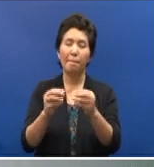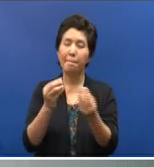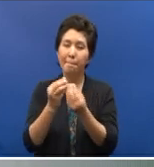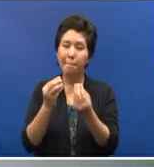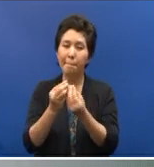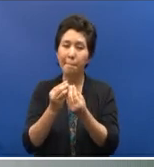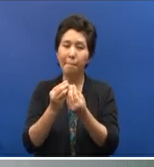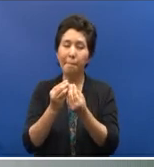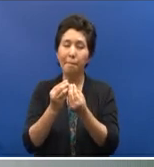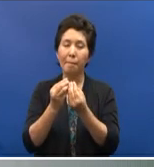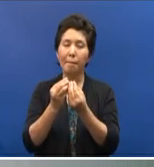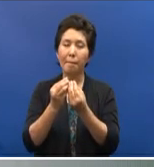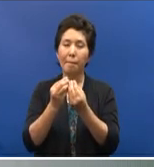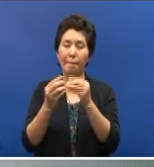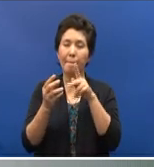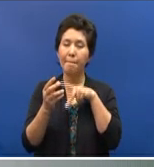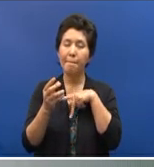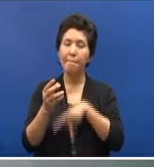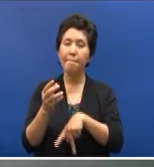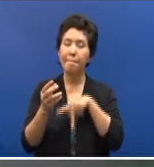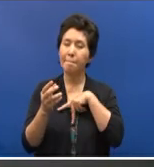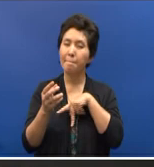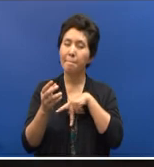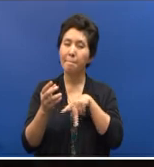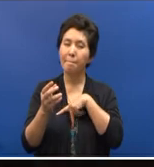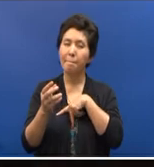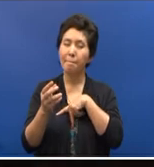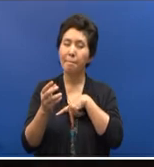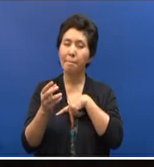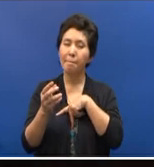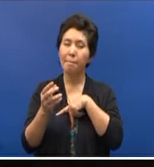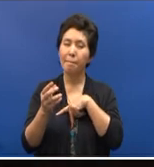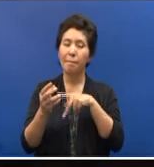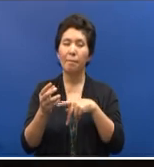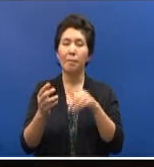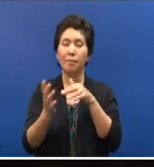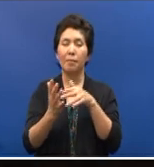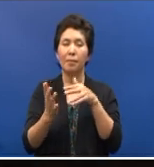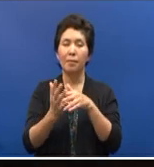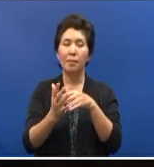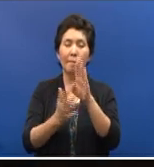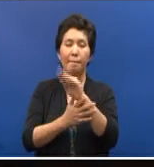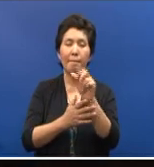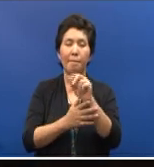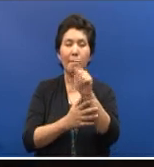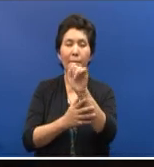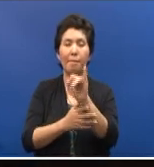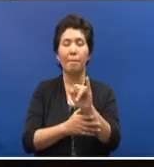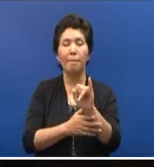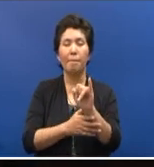more impersonal in nature. So this is totally contradict with bands and tribe.